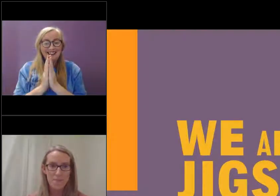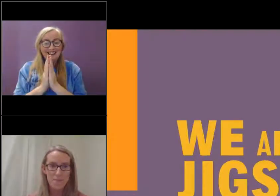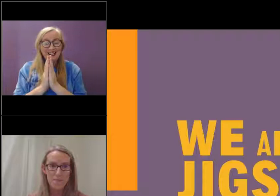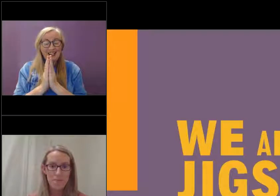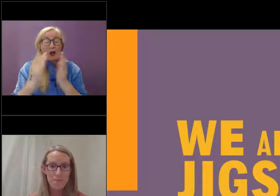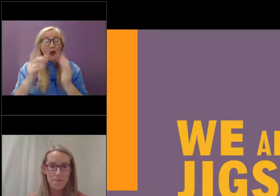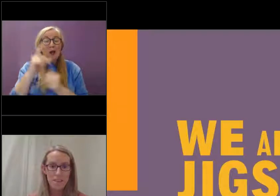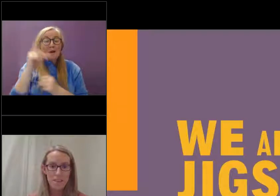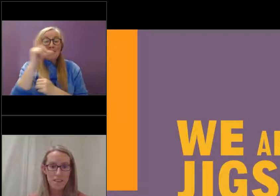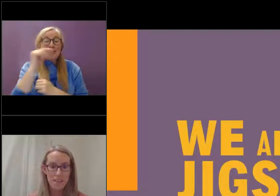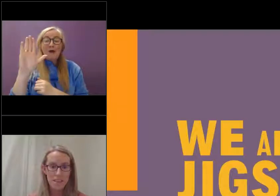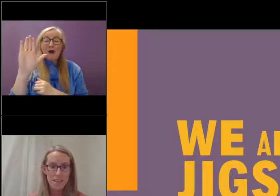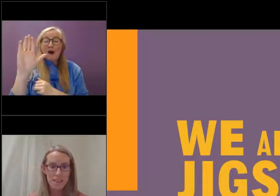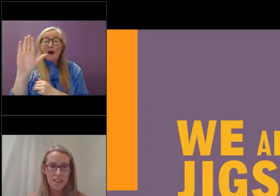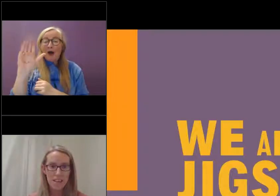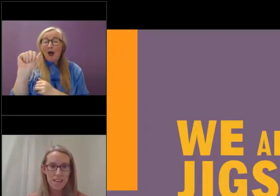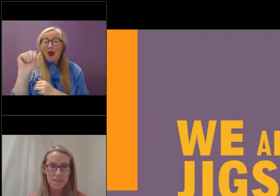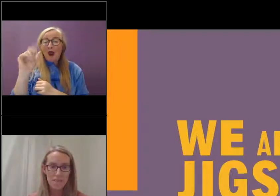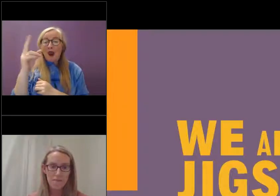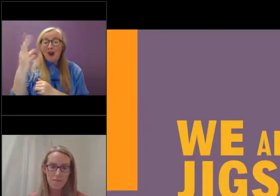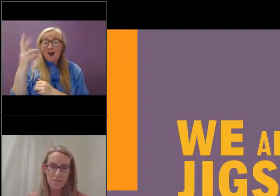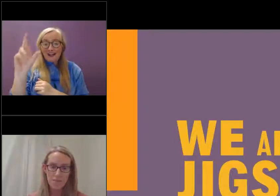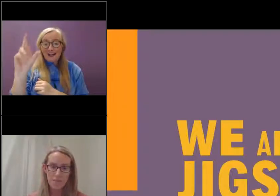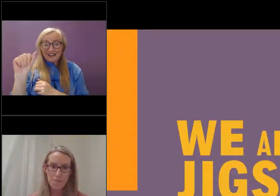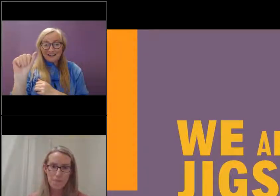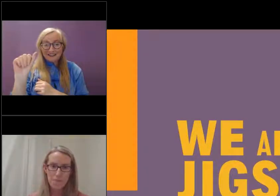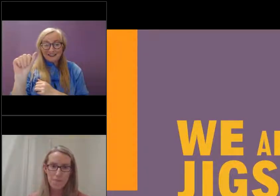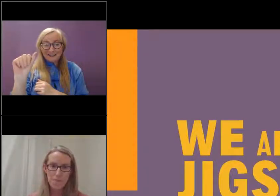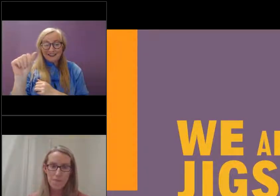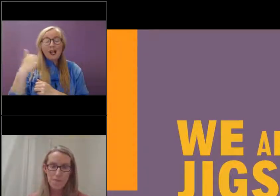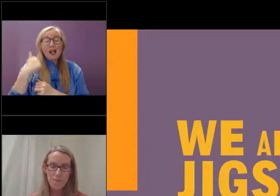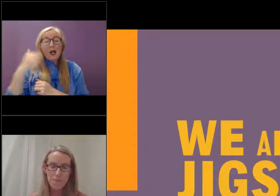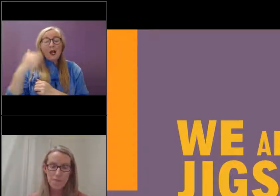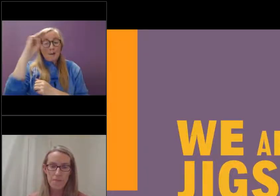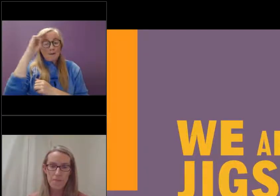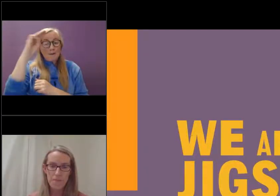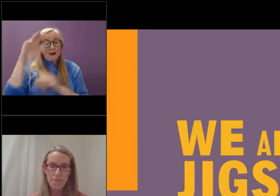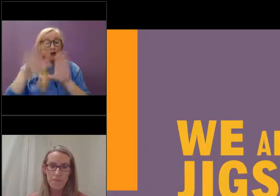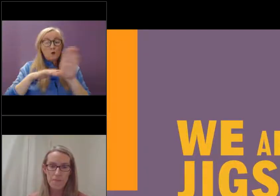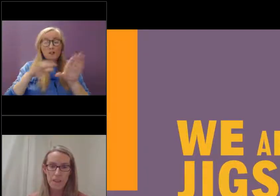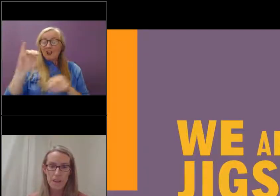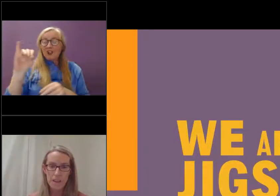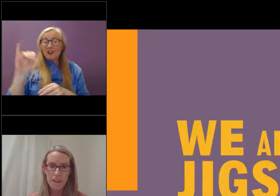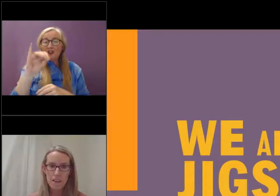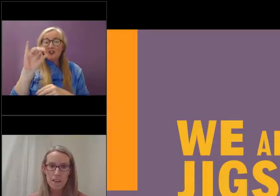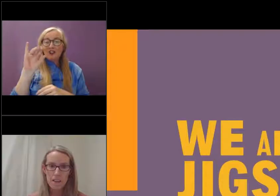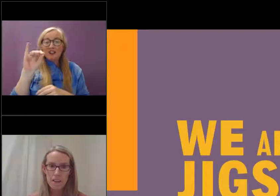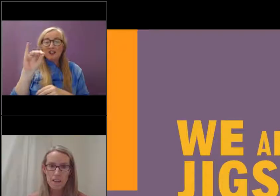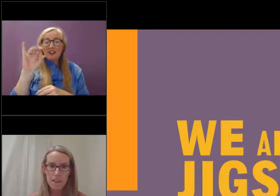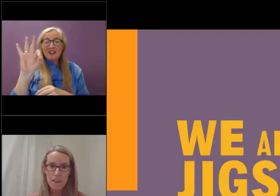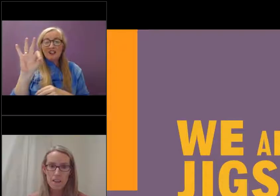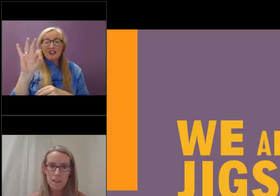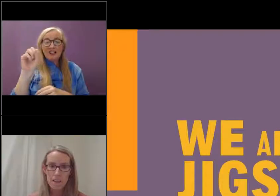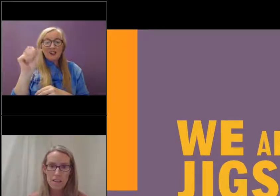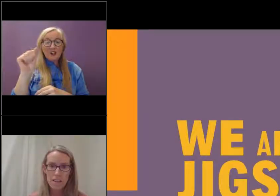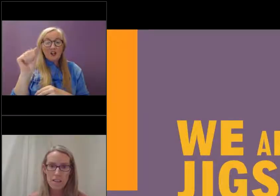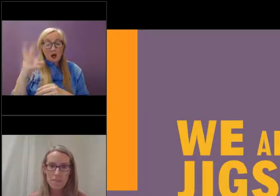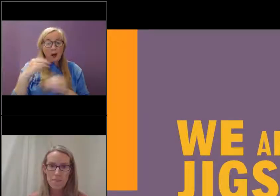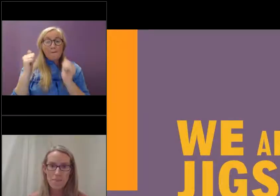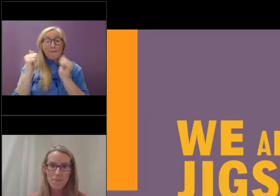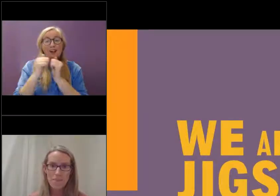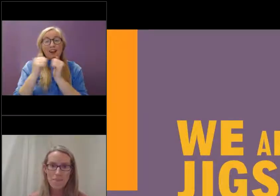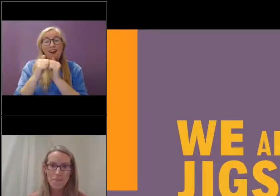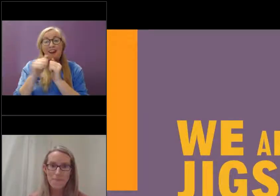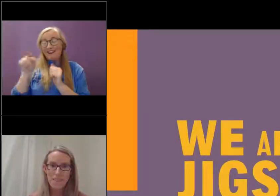My name's Laura. I'm the clinical manager with Jigsaw and Jigsaw Donegal in particular, and my colleague Jules is